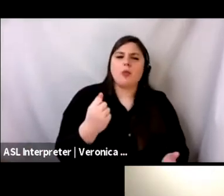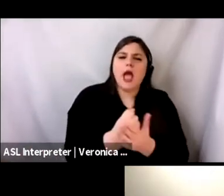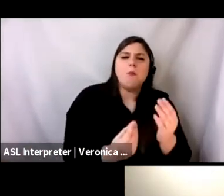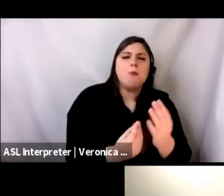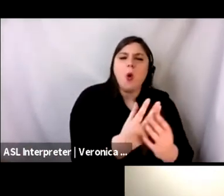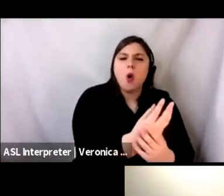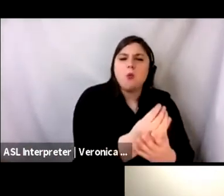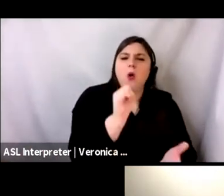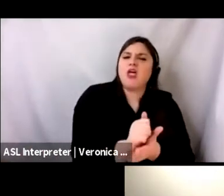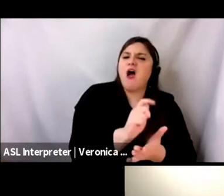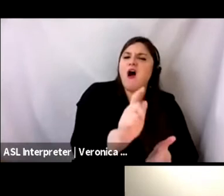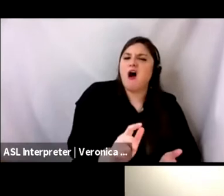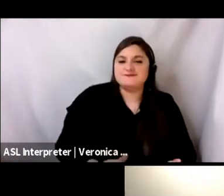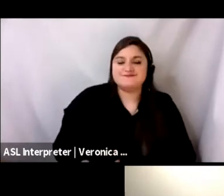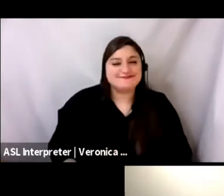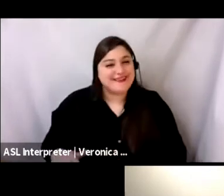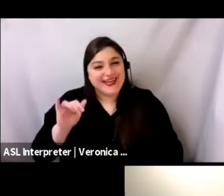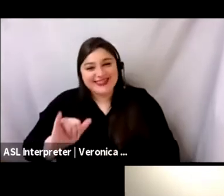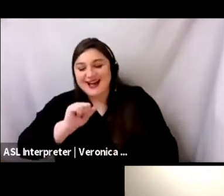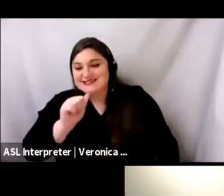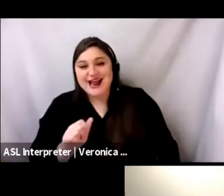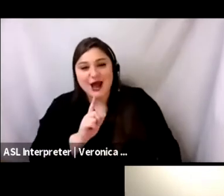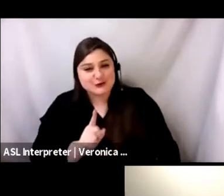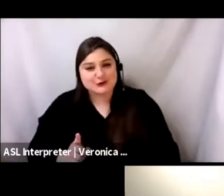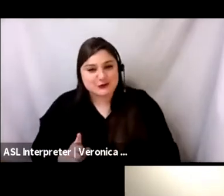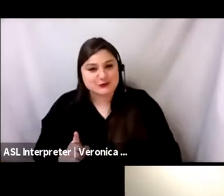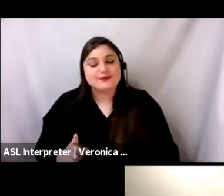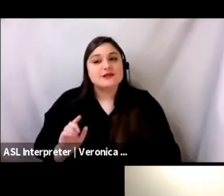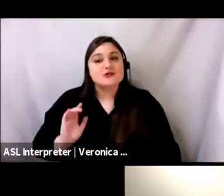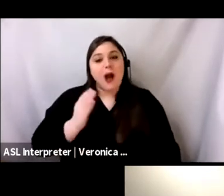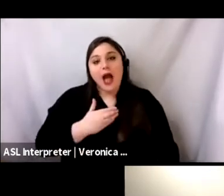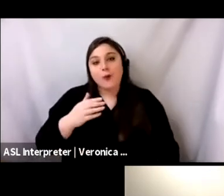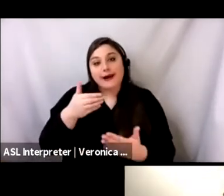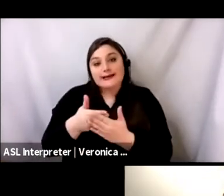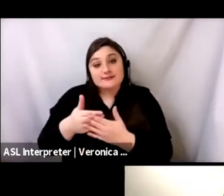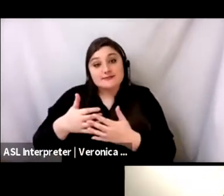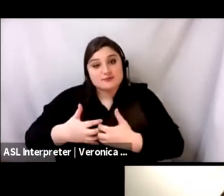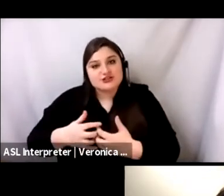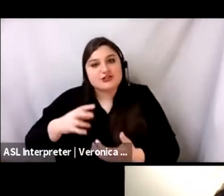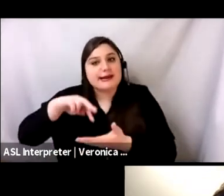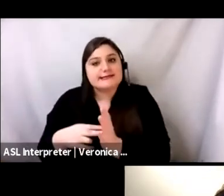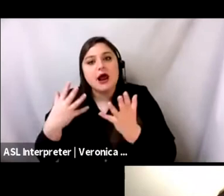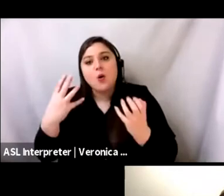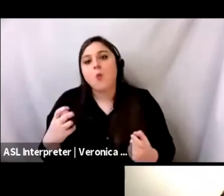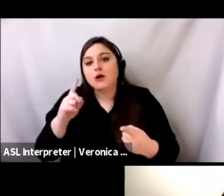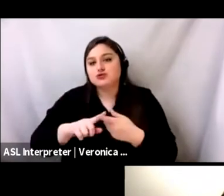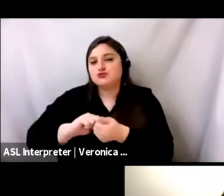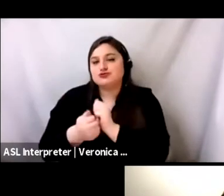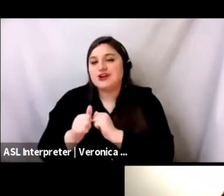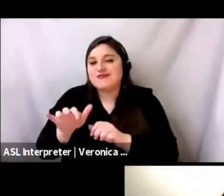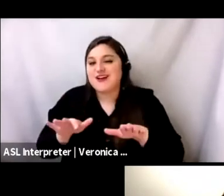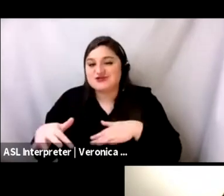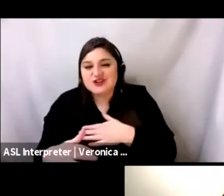yeah, this is a bit what we want to challenge with the intimacy machine. And think and let the viewer to discover the world of